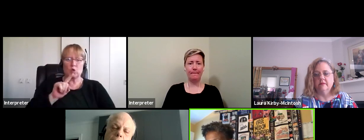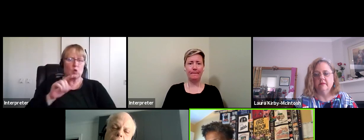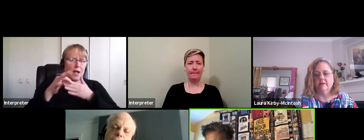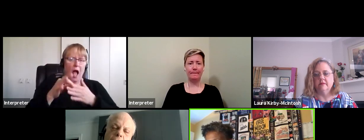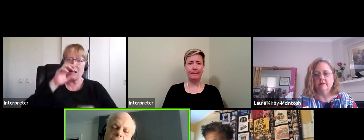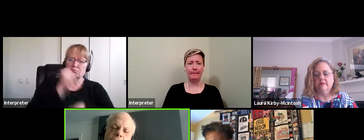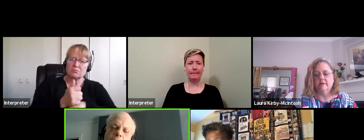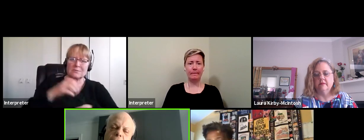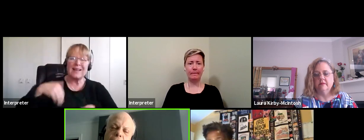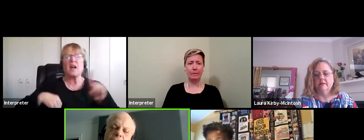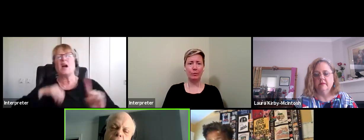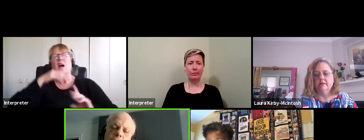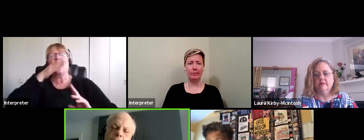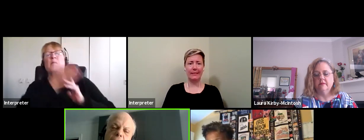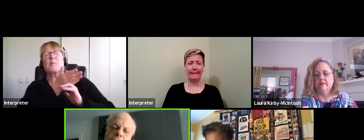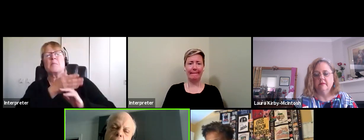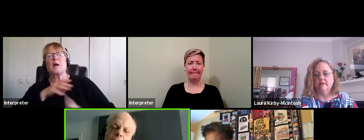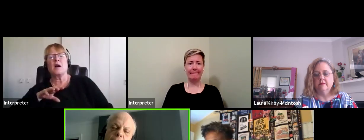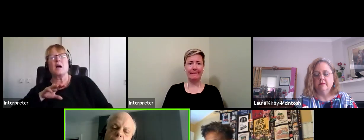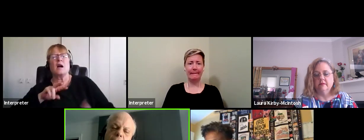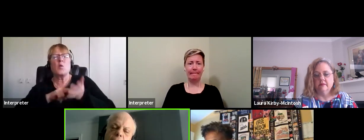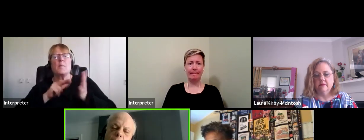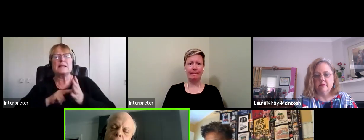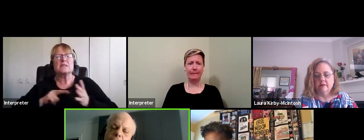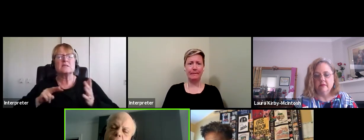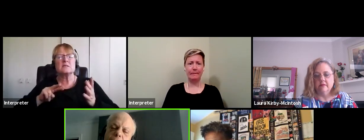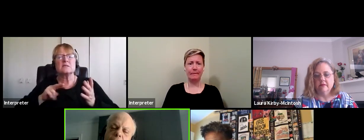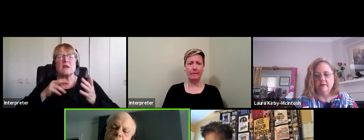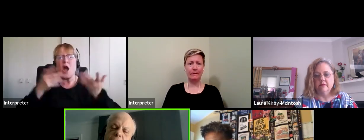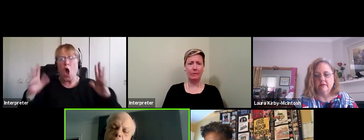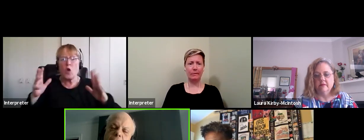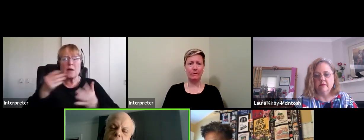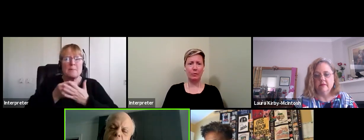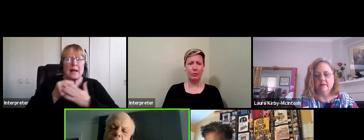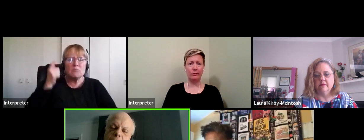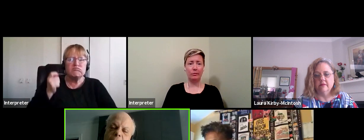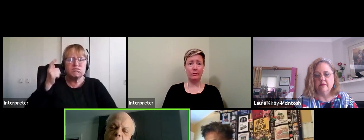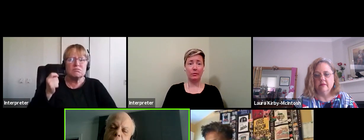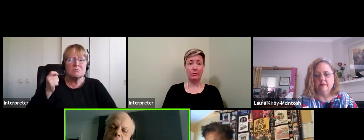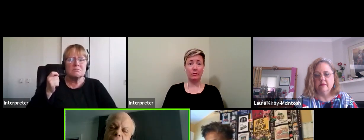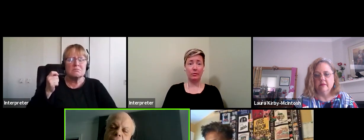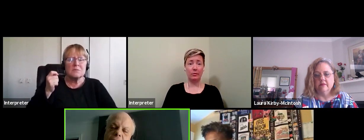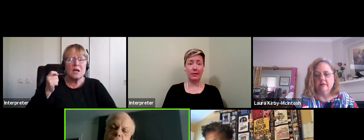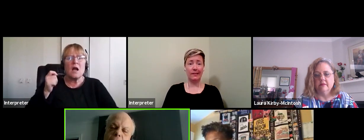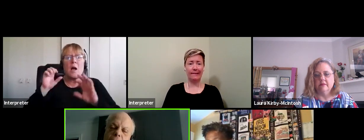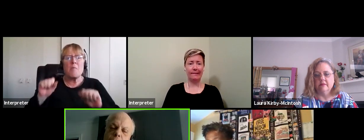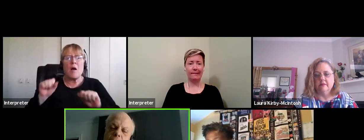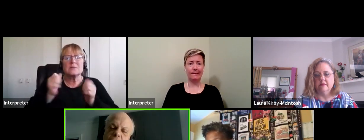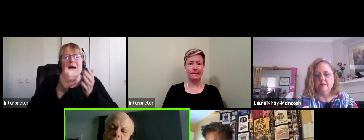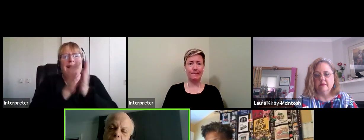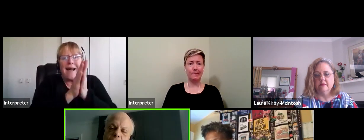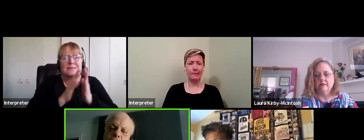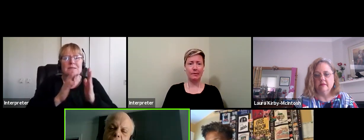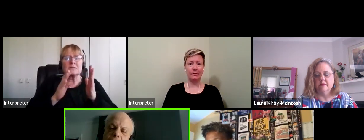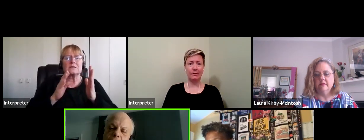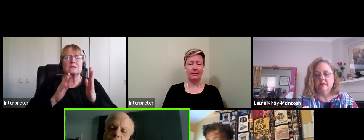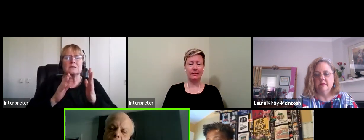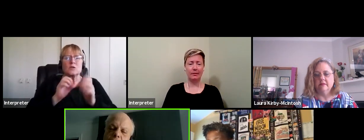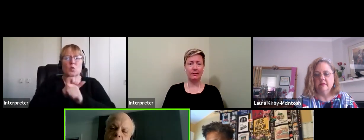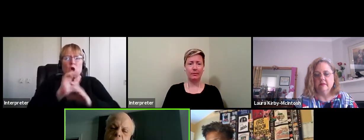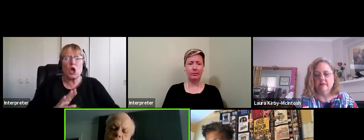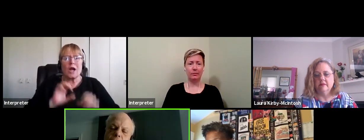And so by discretionary benefits, that would mean someone who's already qualified for ODSP, for example, might be able to ask their individual caseworker to